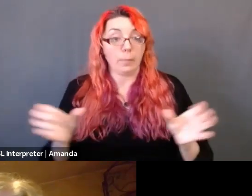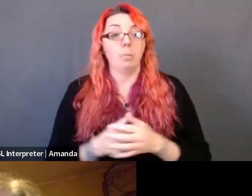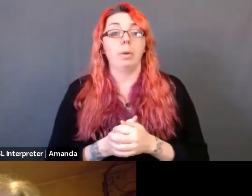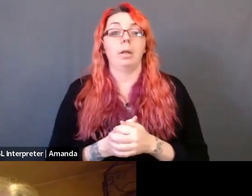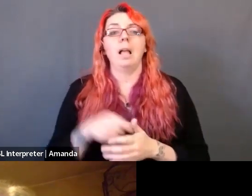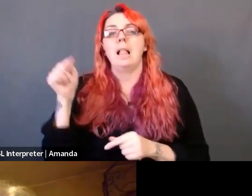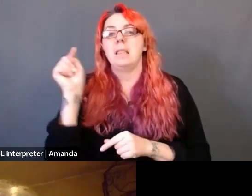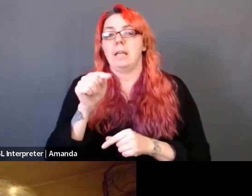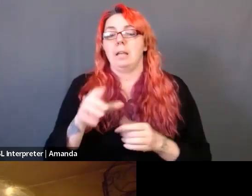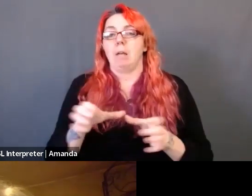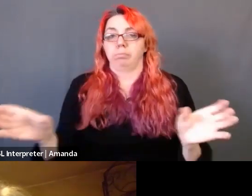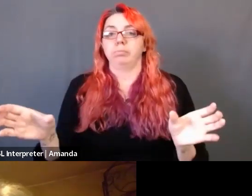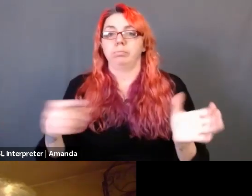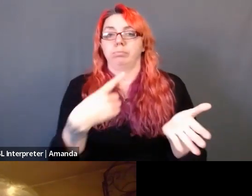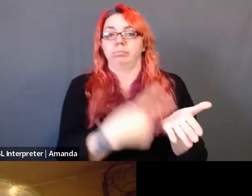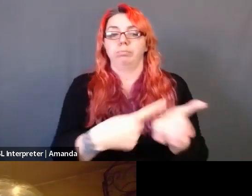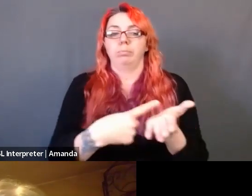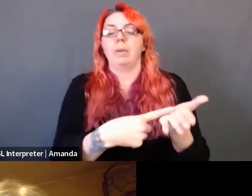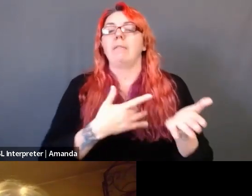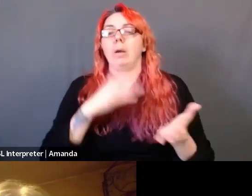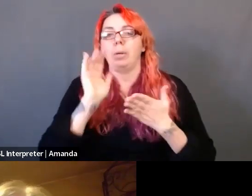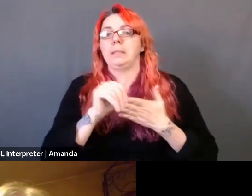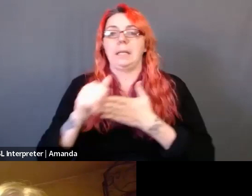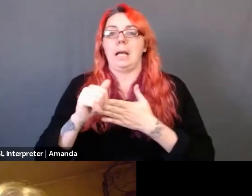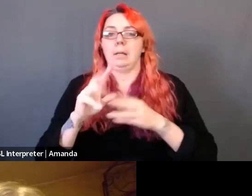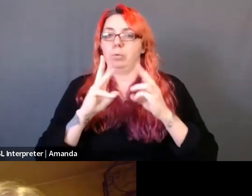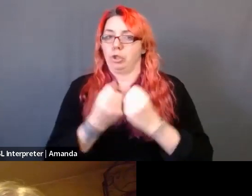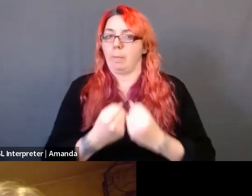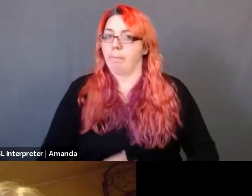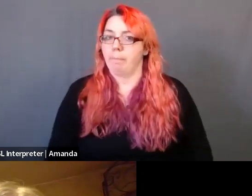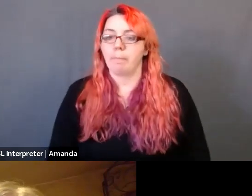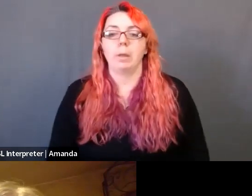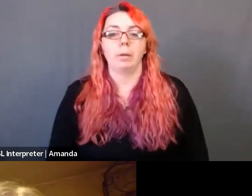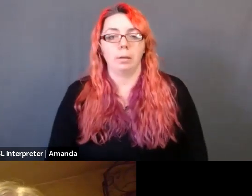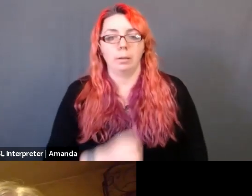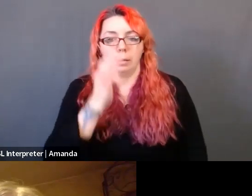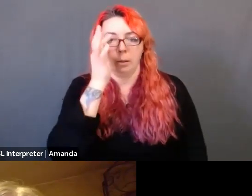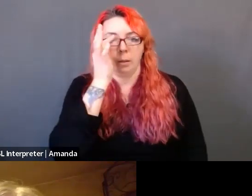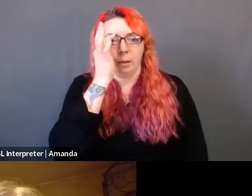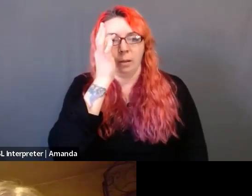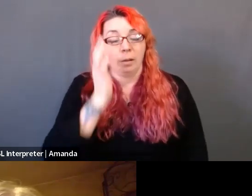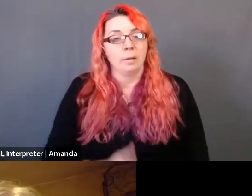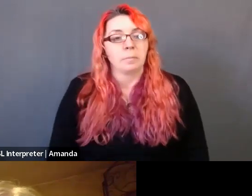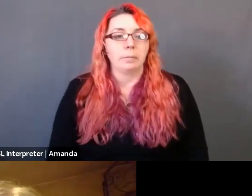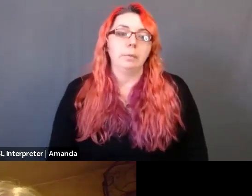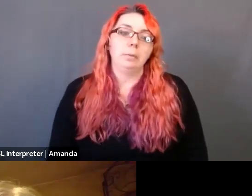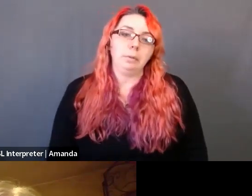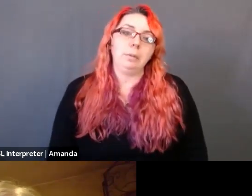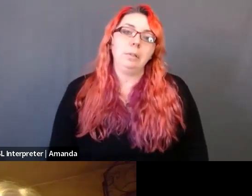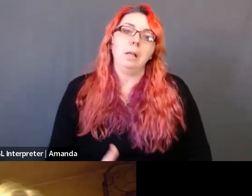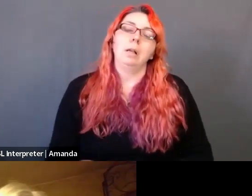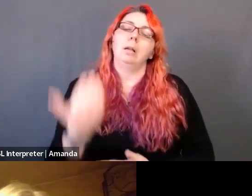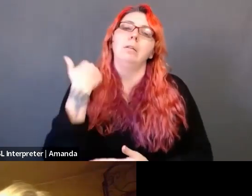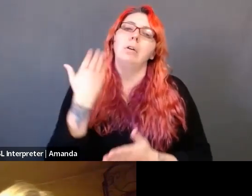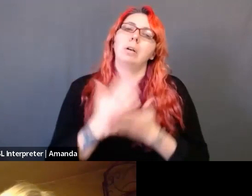session, because what I really felt was important in this session, based on the feedback from some of the other sessions that we've done,